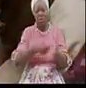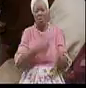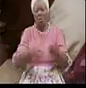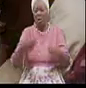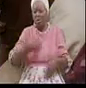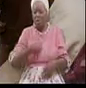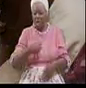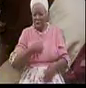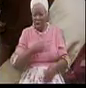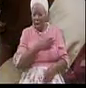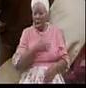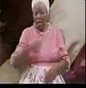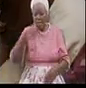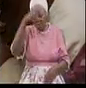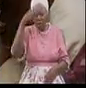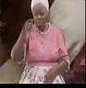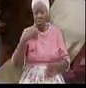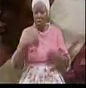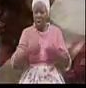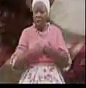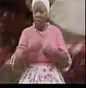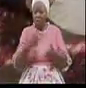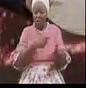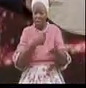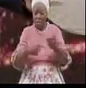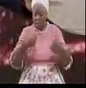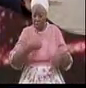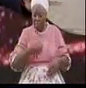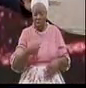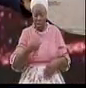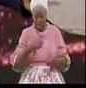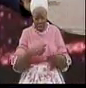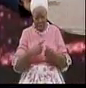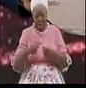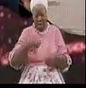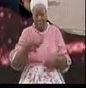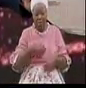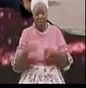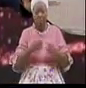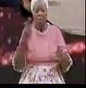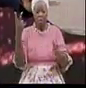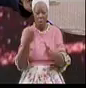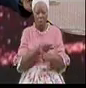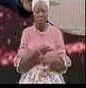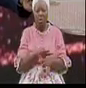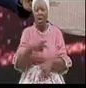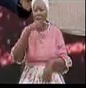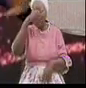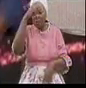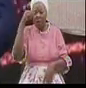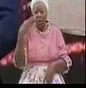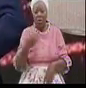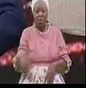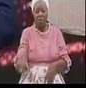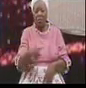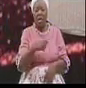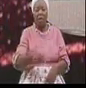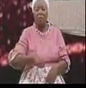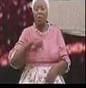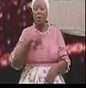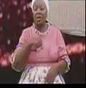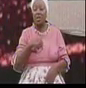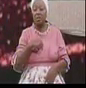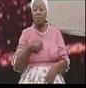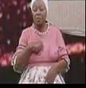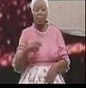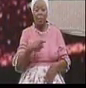And because you have corrected me, I am now going to do worse because of their pride. You see, they're